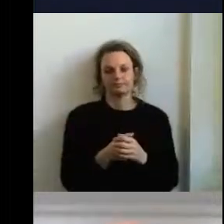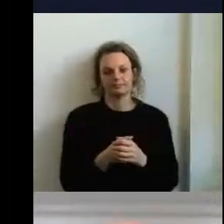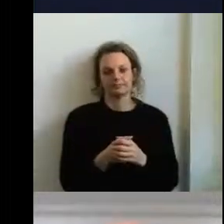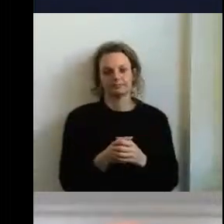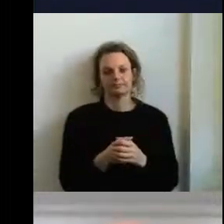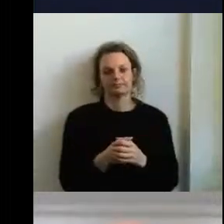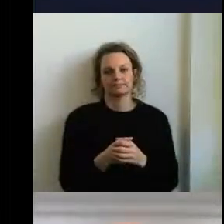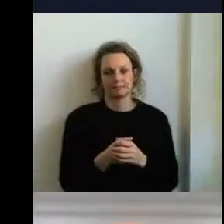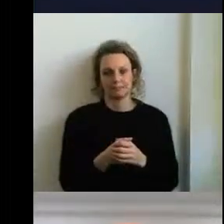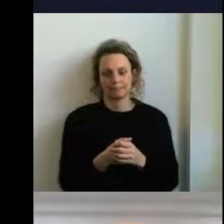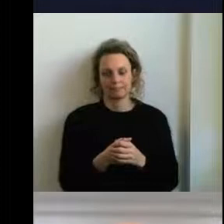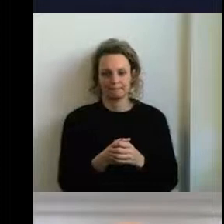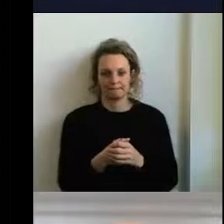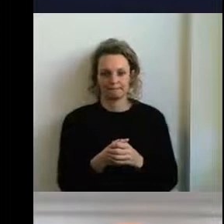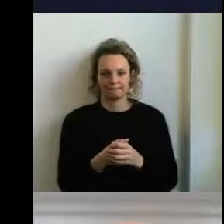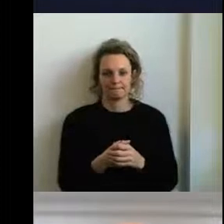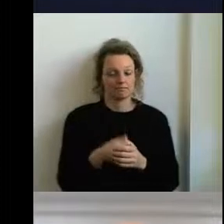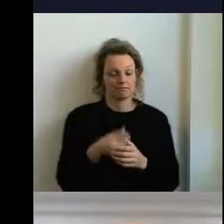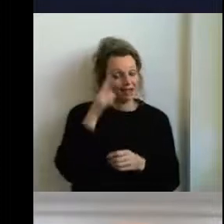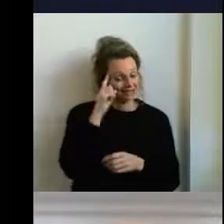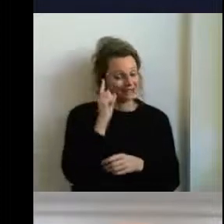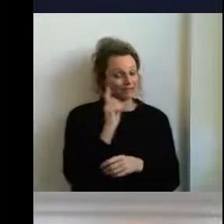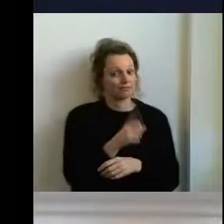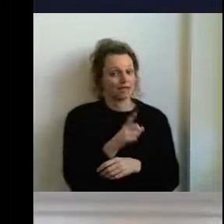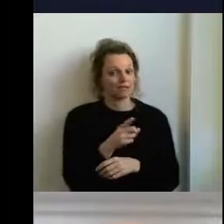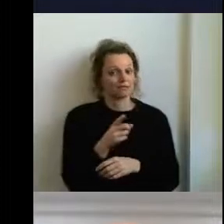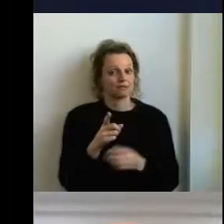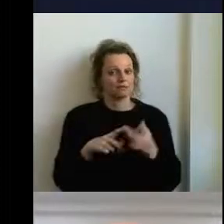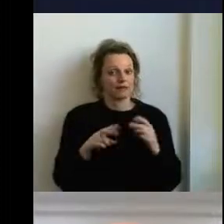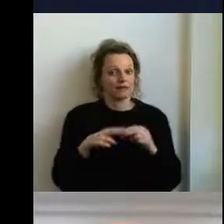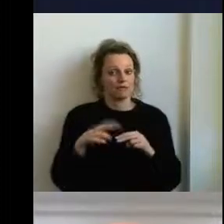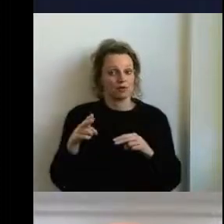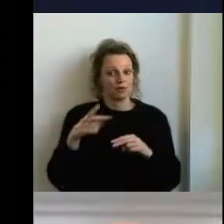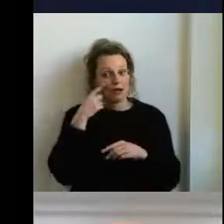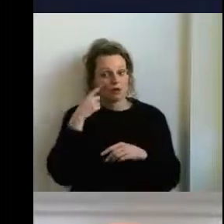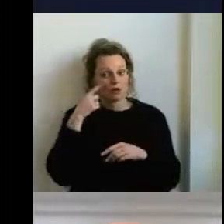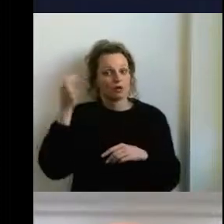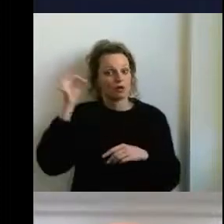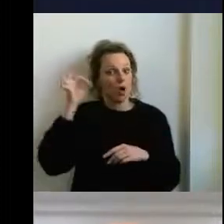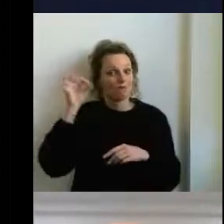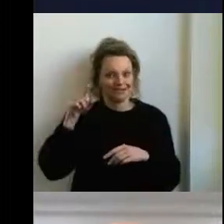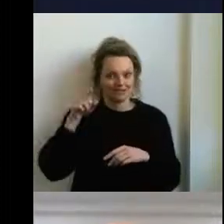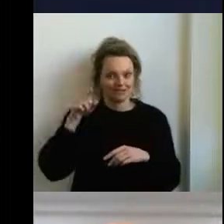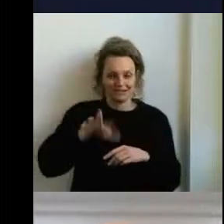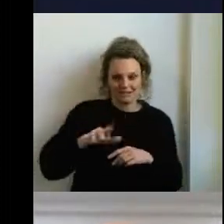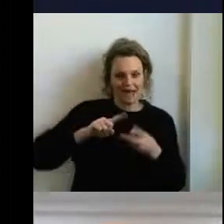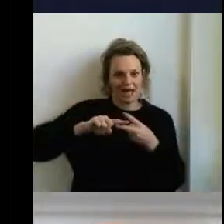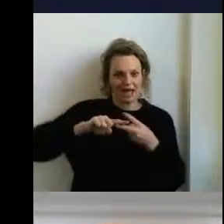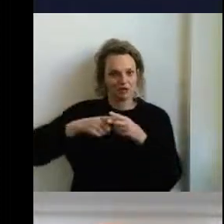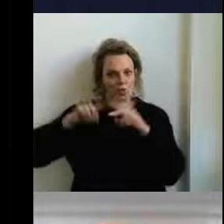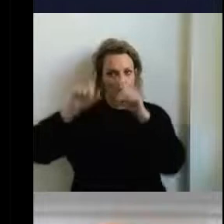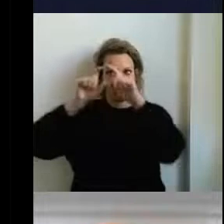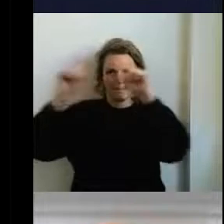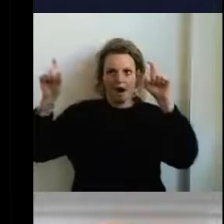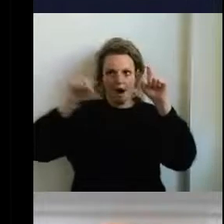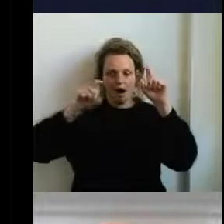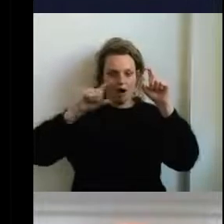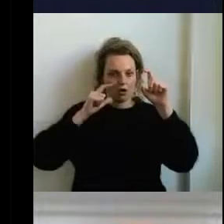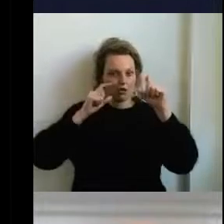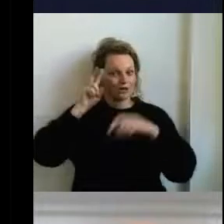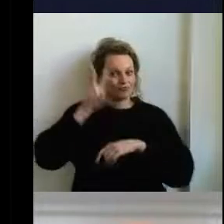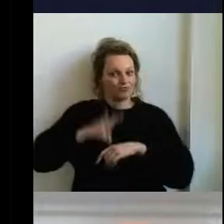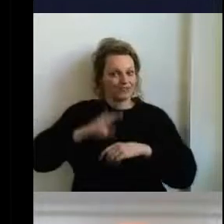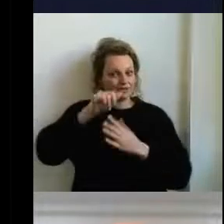modes in particular, I think that's pretty. If you look in Office, for example, it's right there on the toolbar. You know, you can read a document, it comes on a white